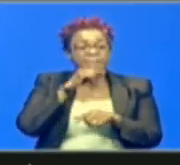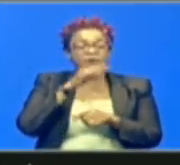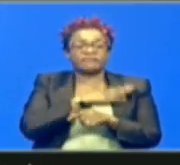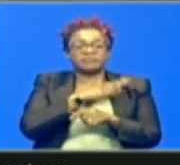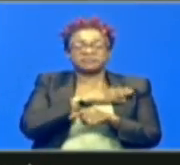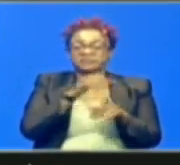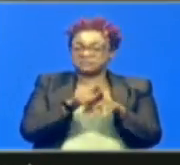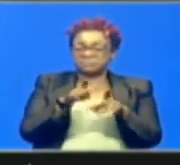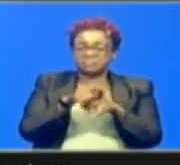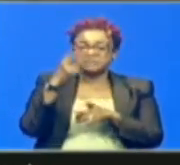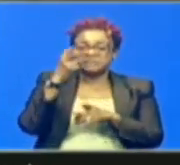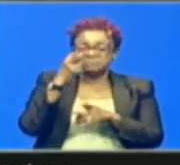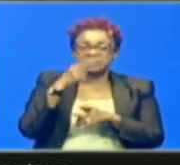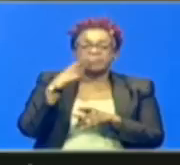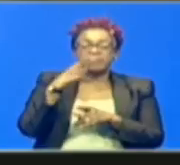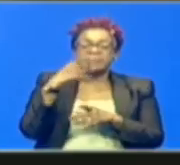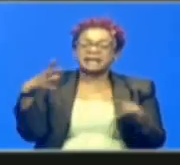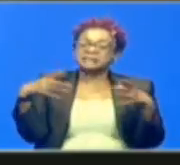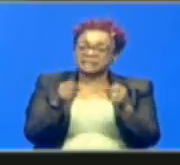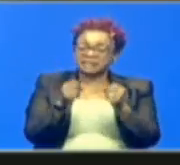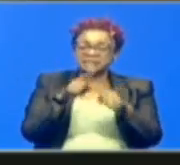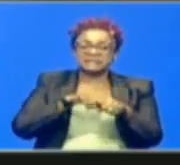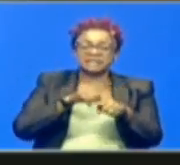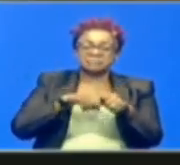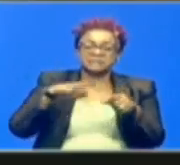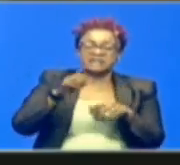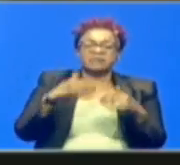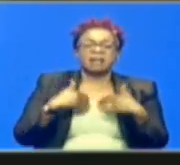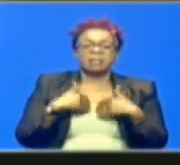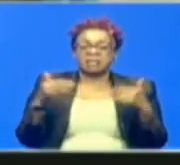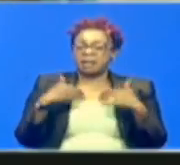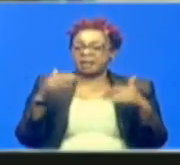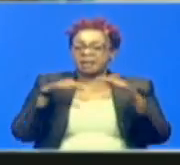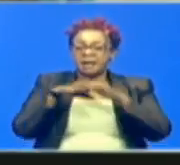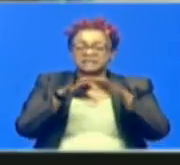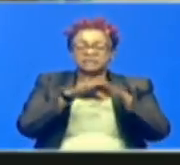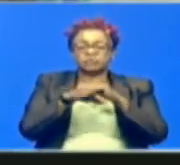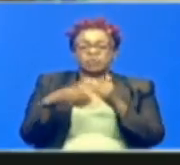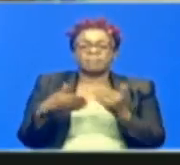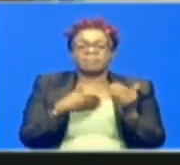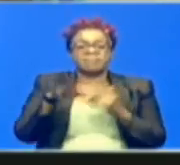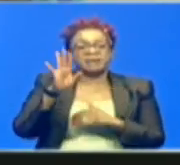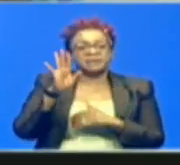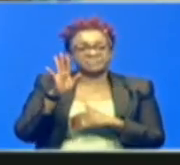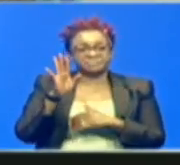the court he attacked her after she denied him access to their 2-year-old daughter.